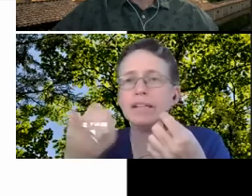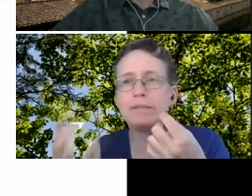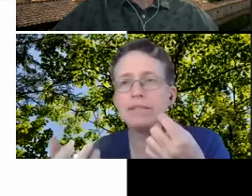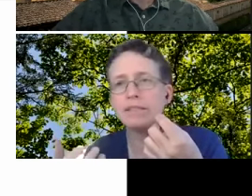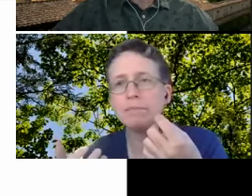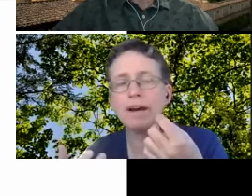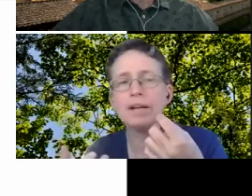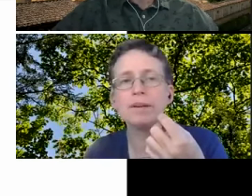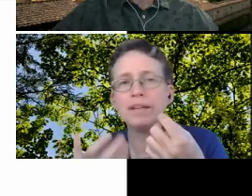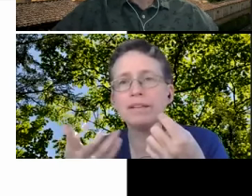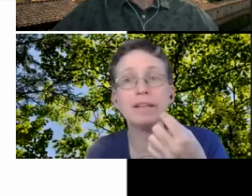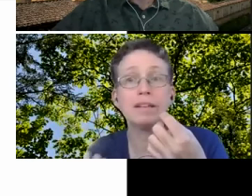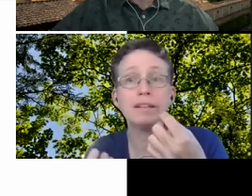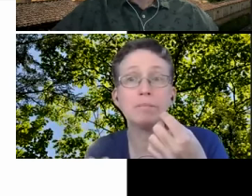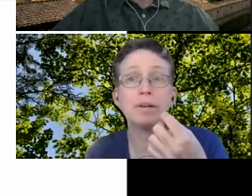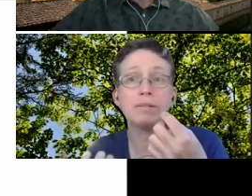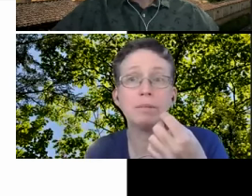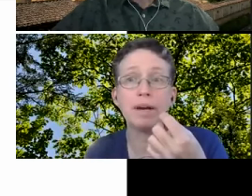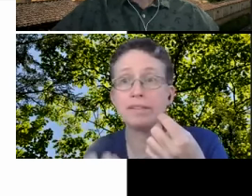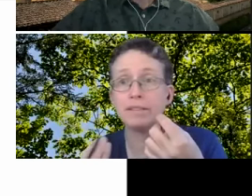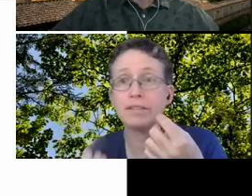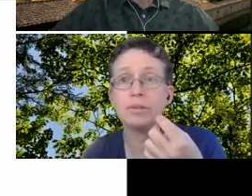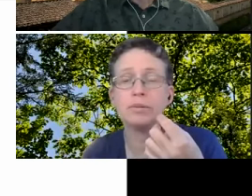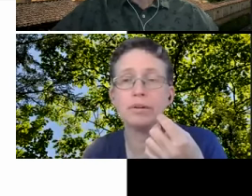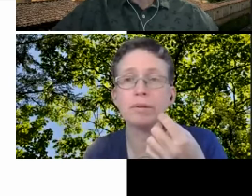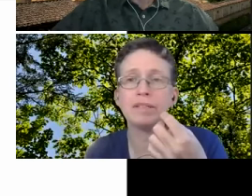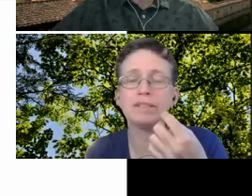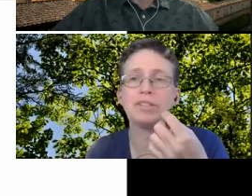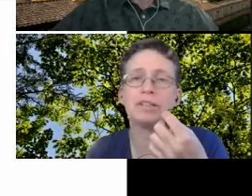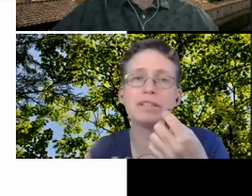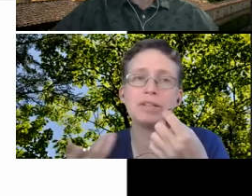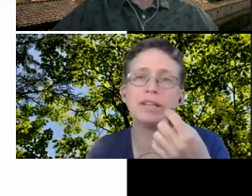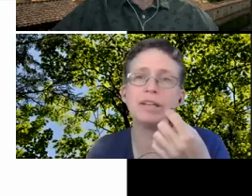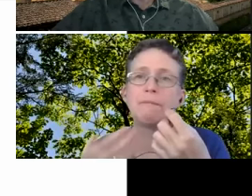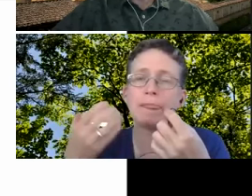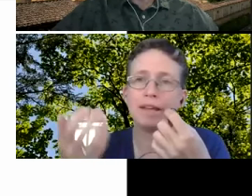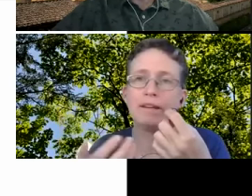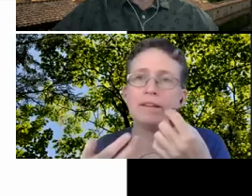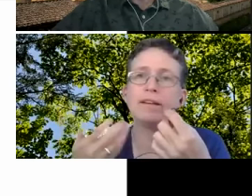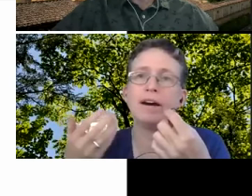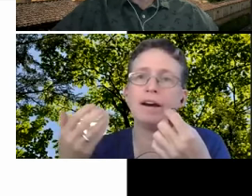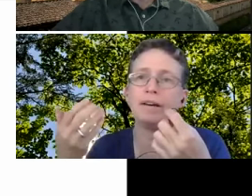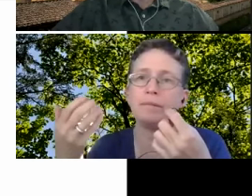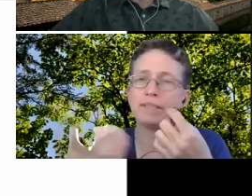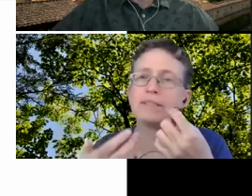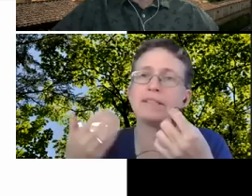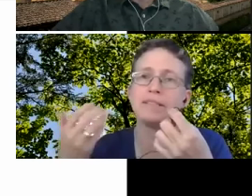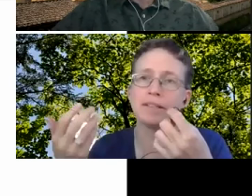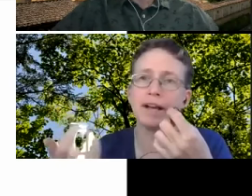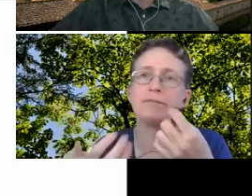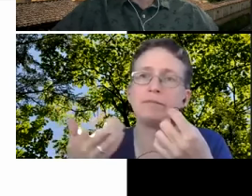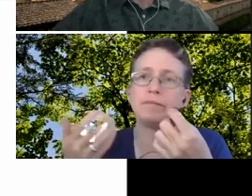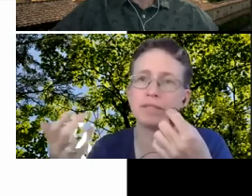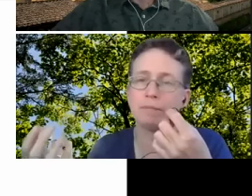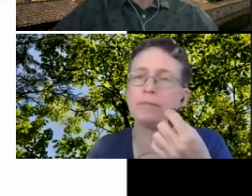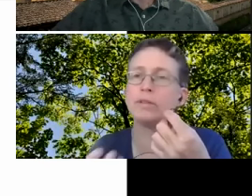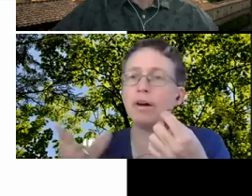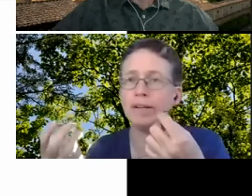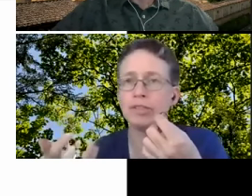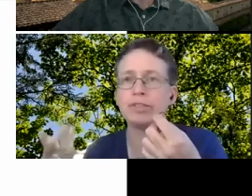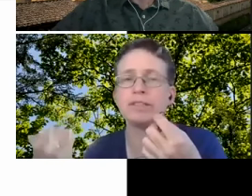And the species at the bottom are things that are pretty robust to urbanization, especially in places that still have